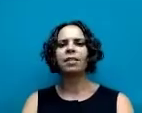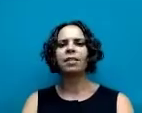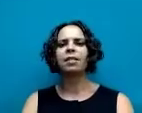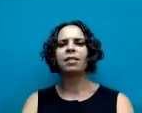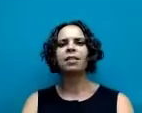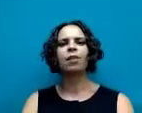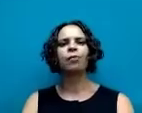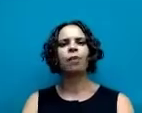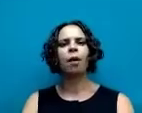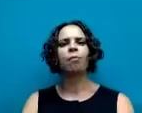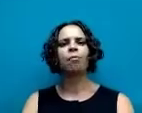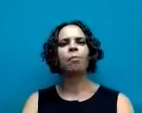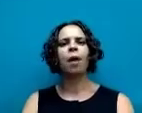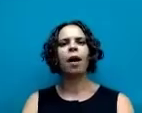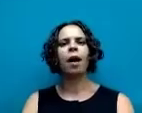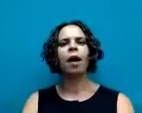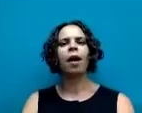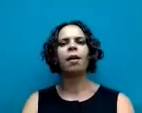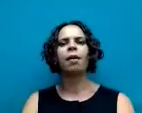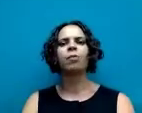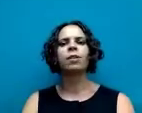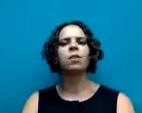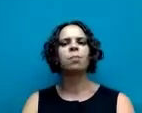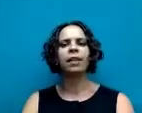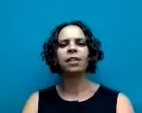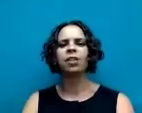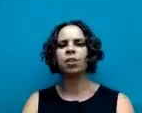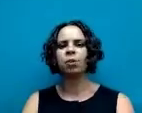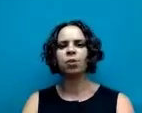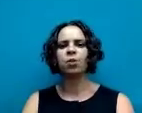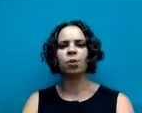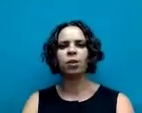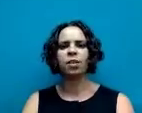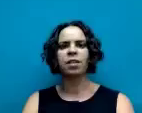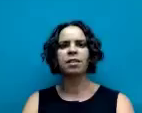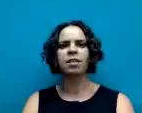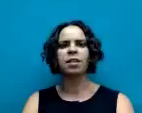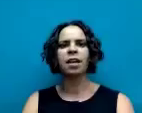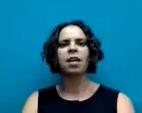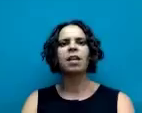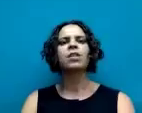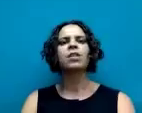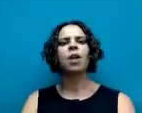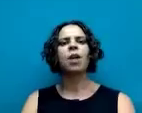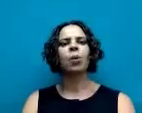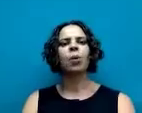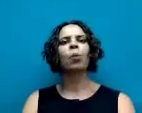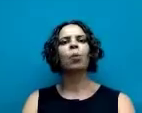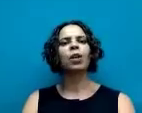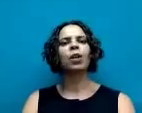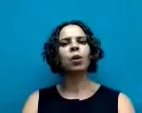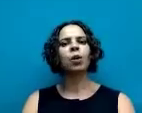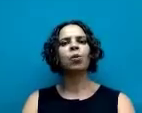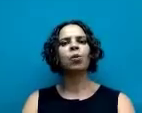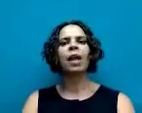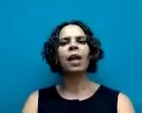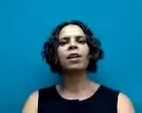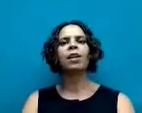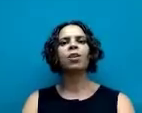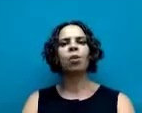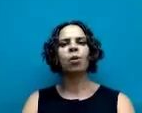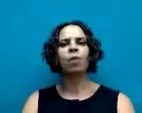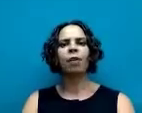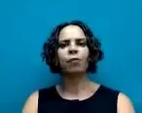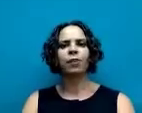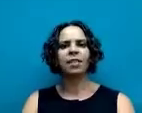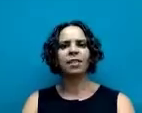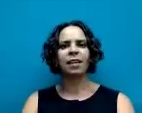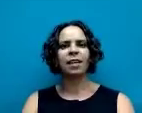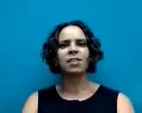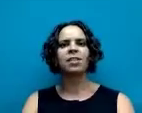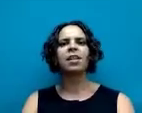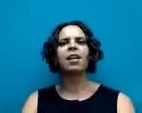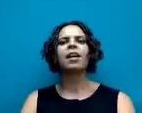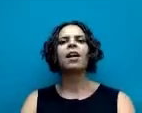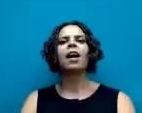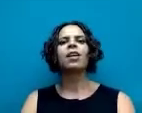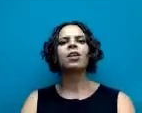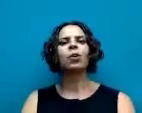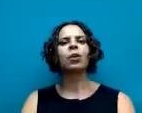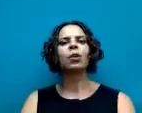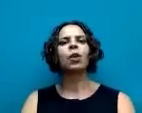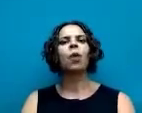academic presses, they're from respected news sources. So when you create your reference